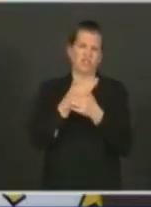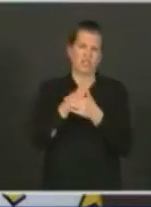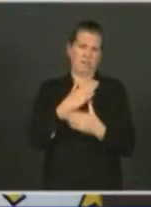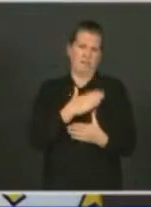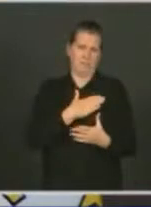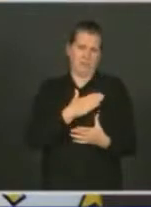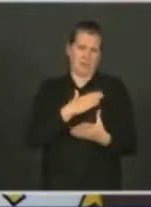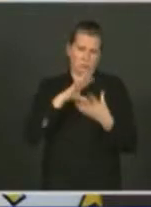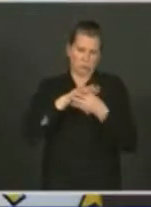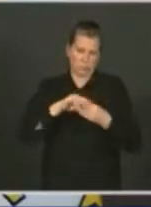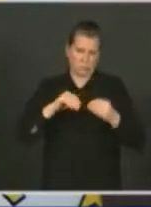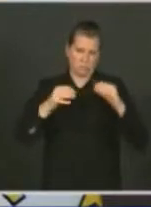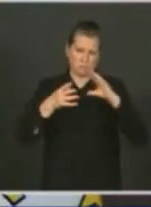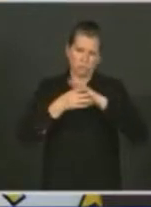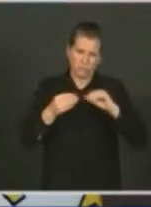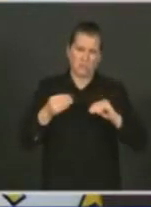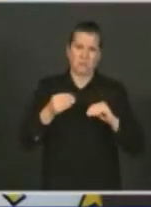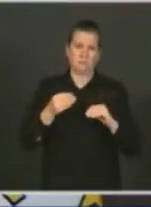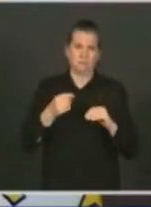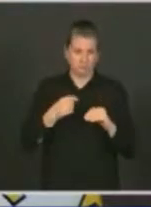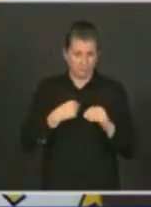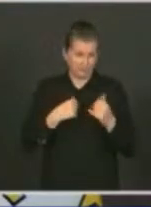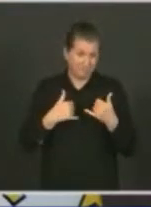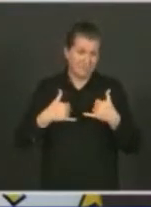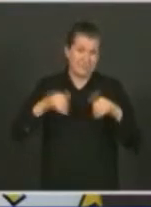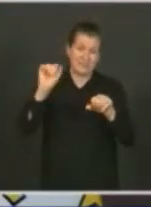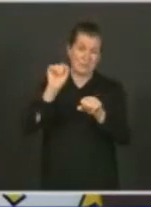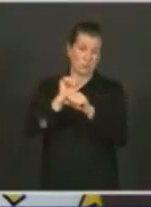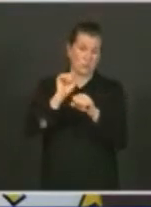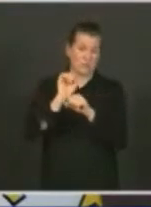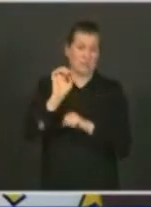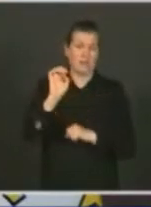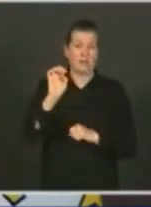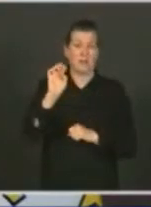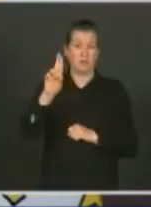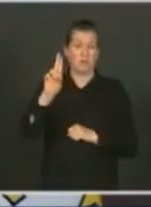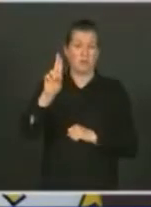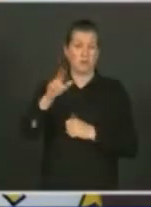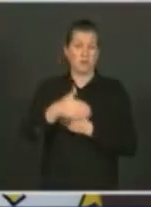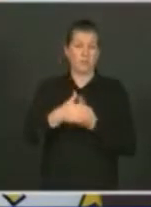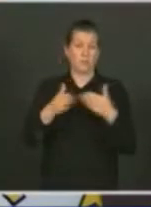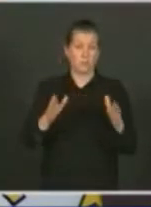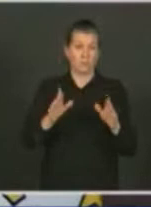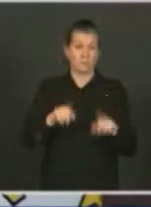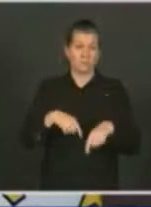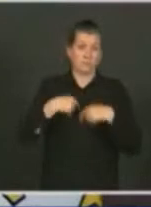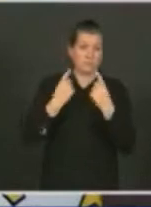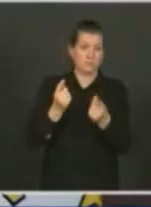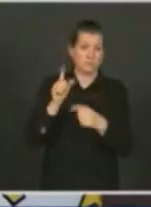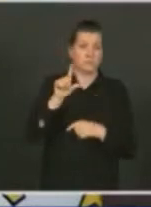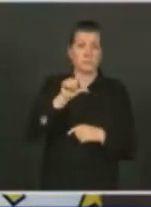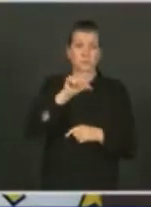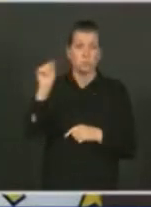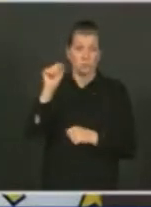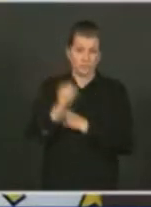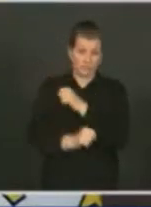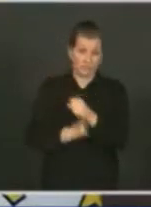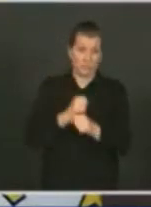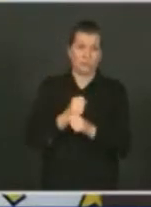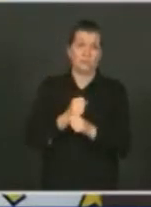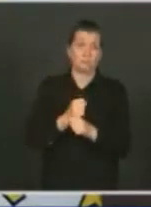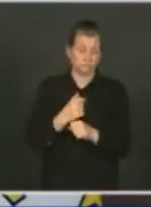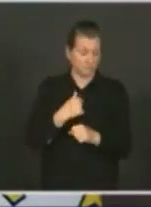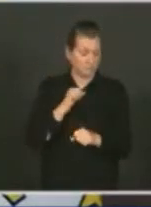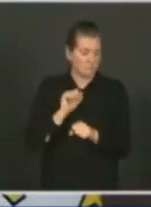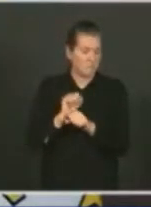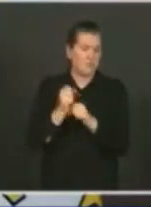and then working here in the emergency departments in our community. I've worked in emergency medicine for over 20 years, and what I've seen here and experienced here in Rhode Island